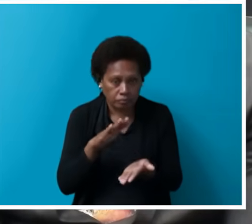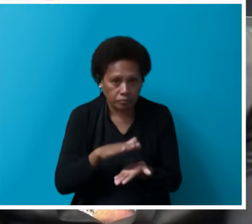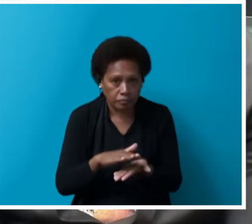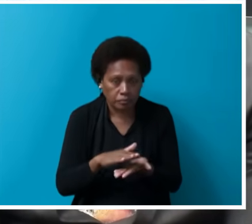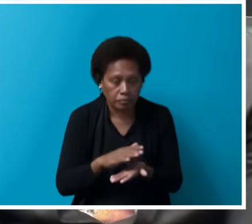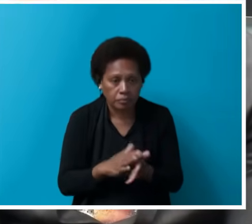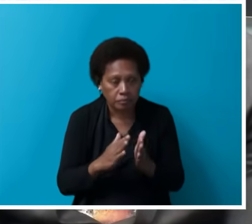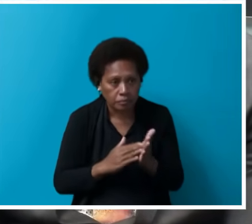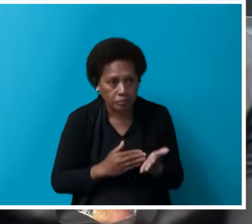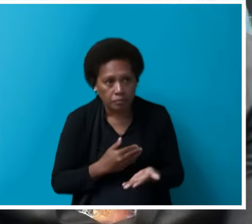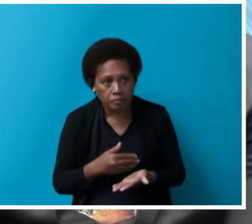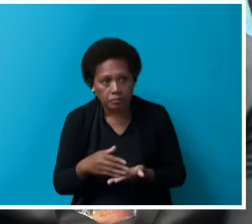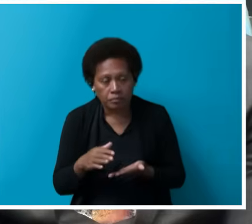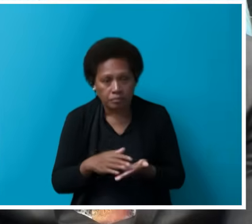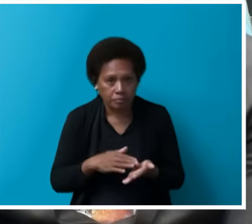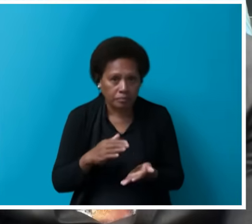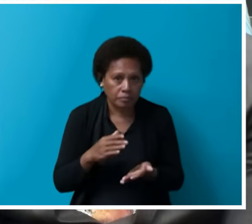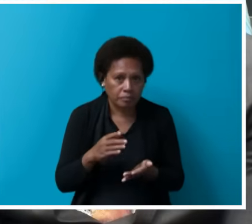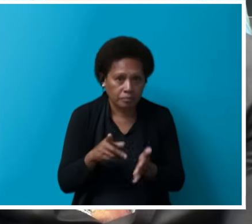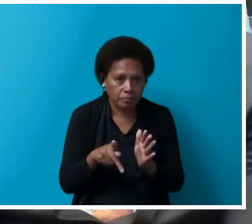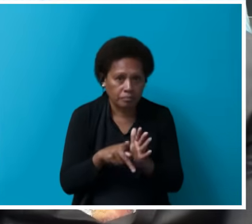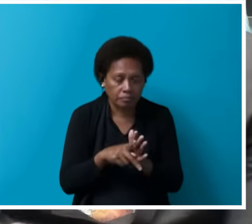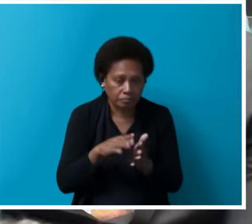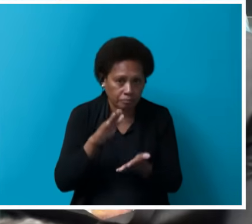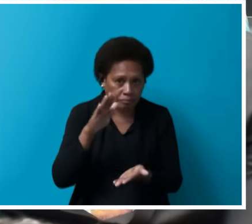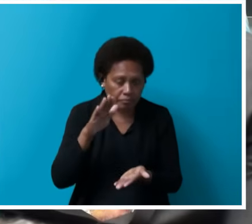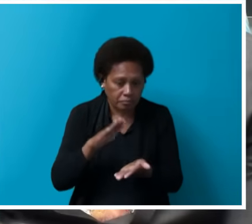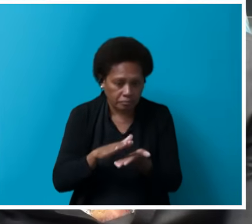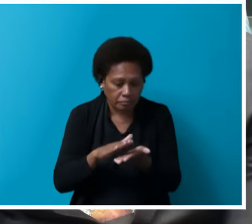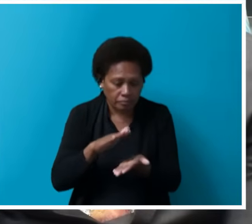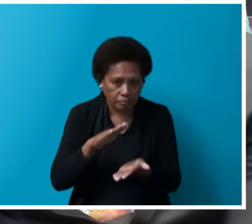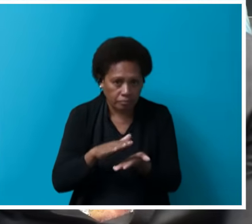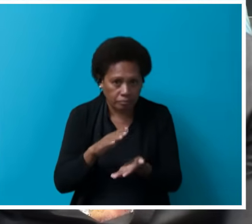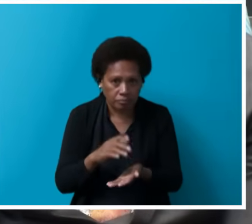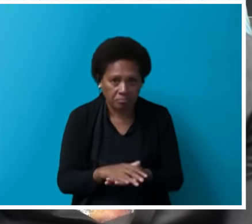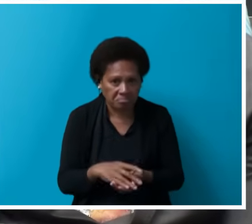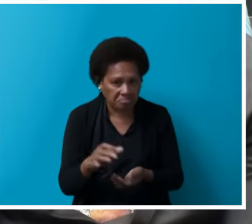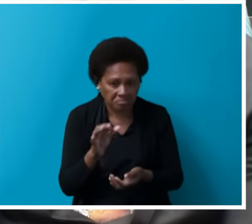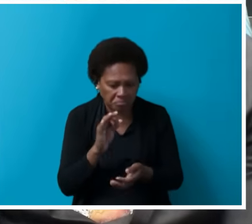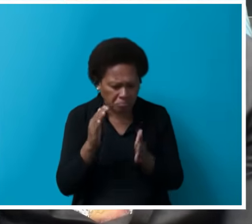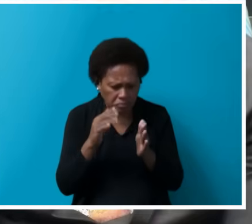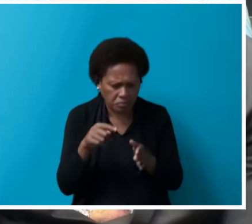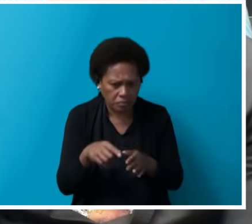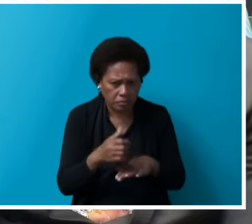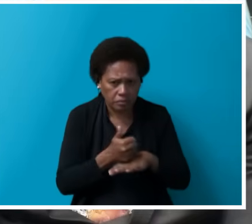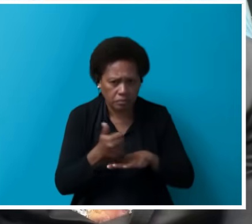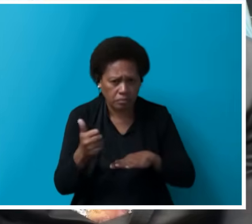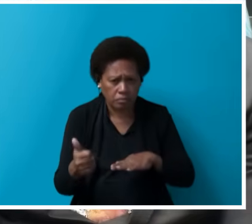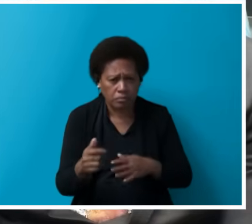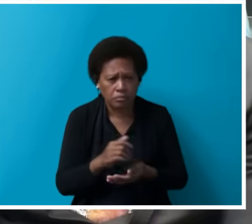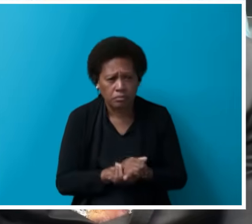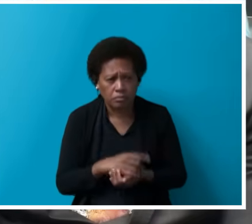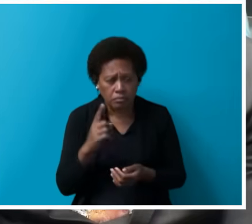butter price going up and down is not caused by government. I didn't say it was caused by government. Tomorrow you will